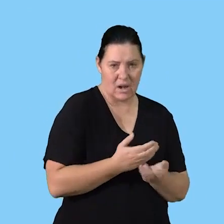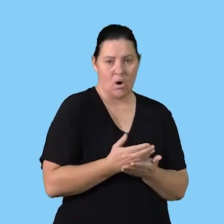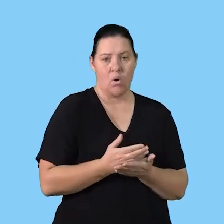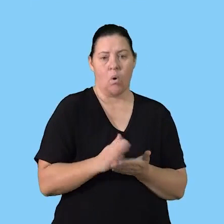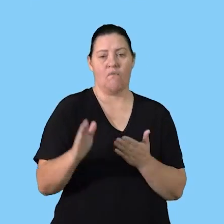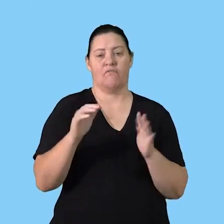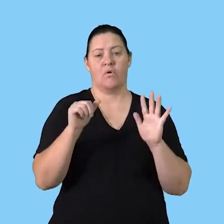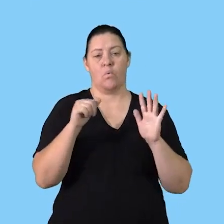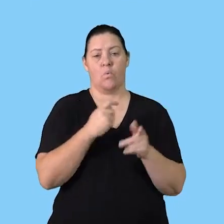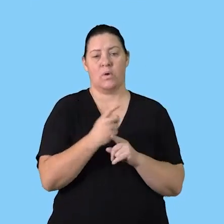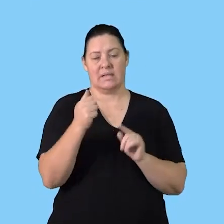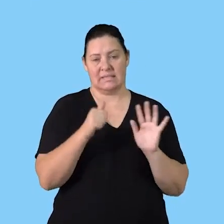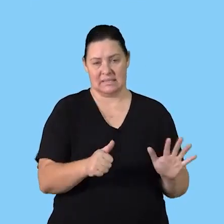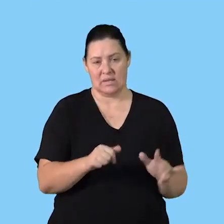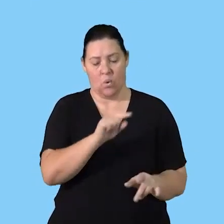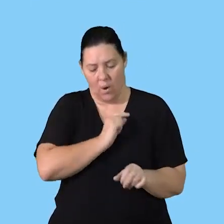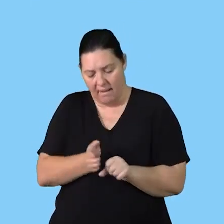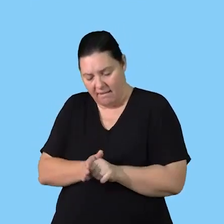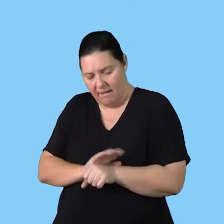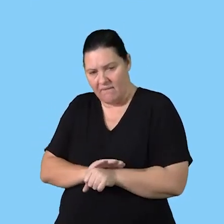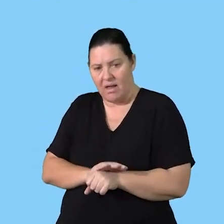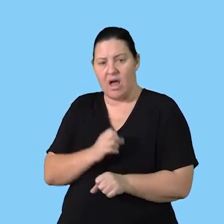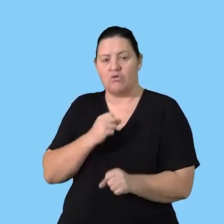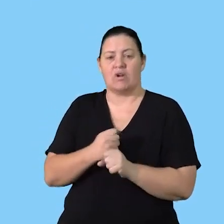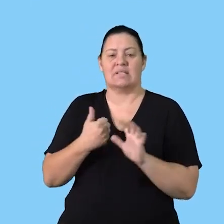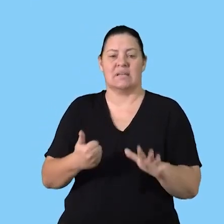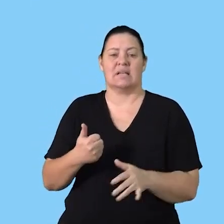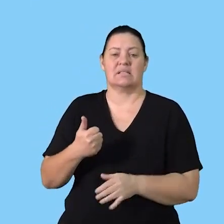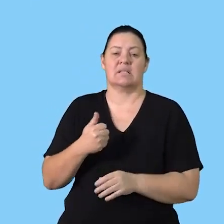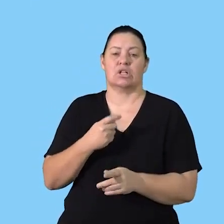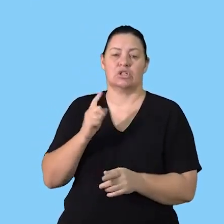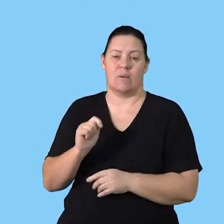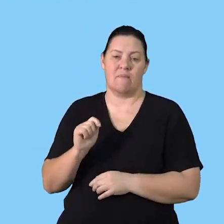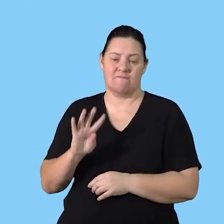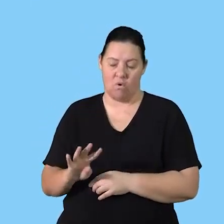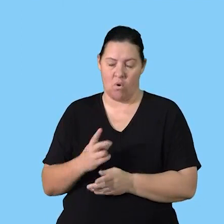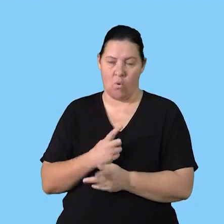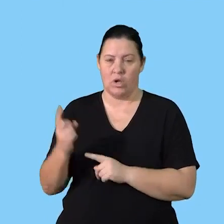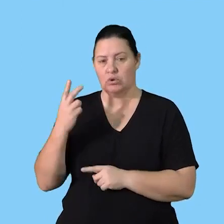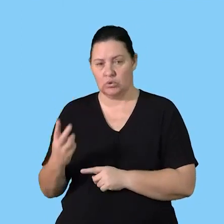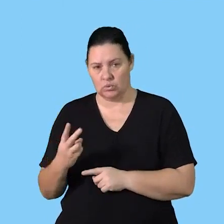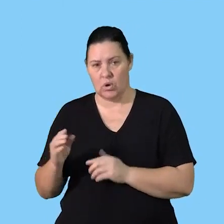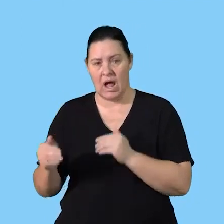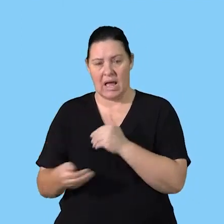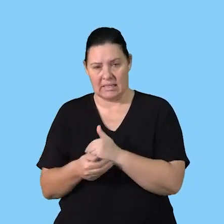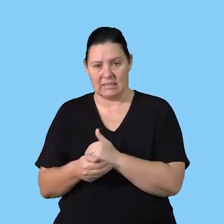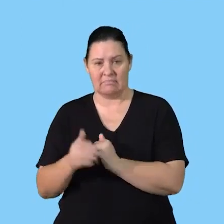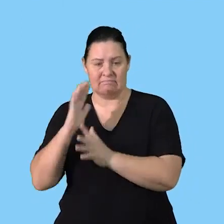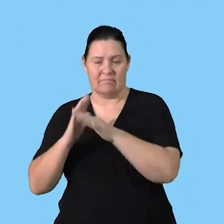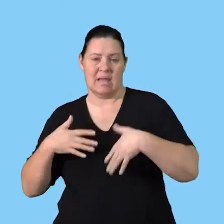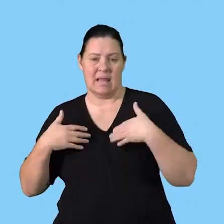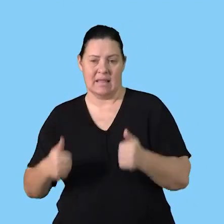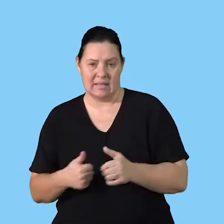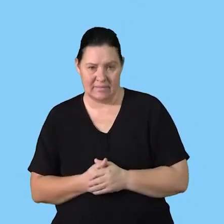from week 6 since it is covered in grade 6, term 4, week number 2 under indigenous